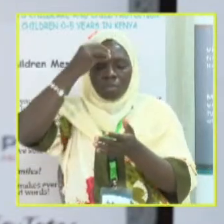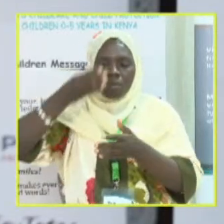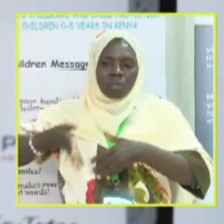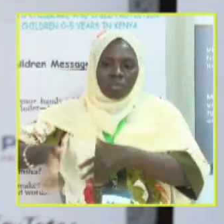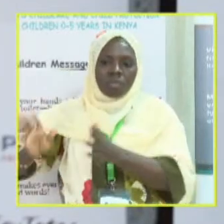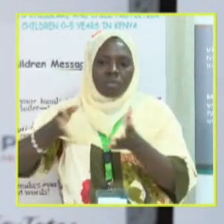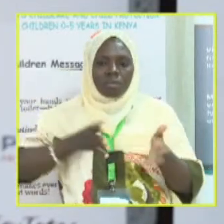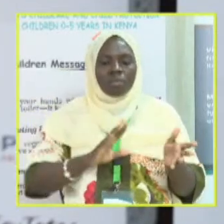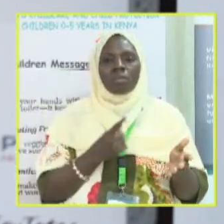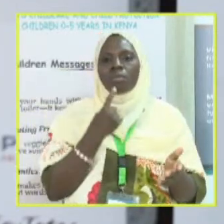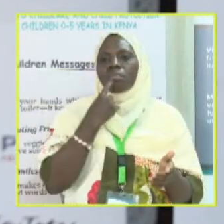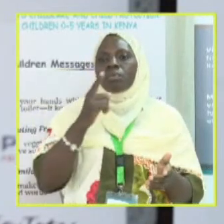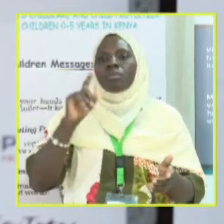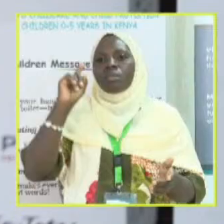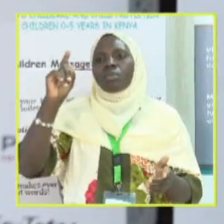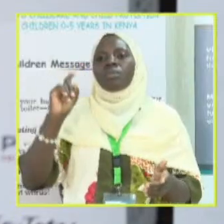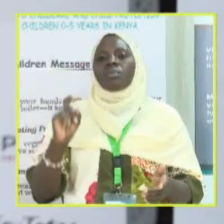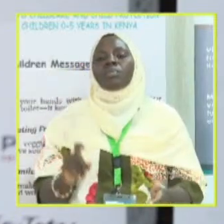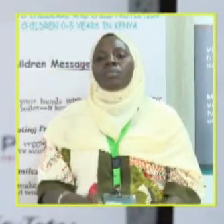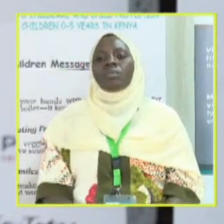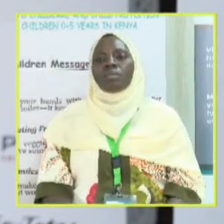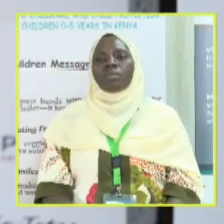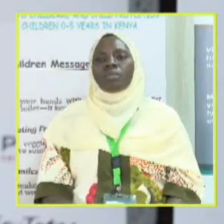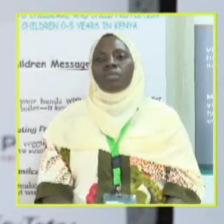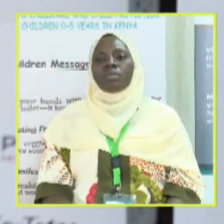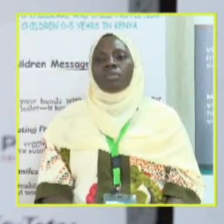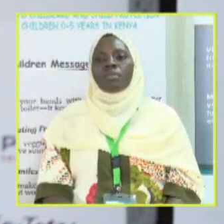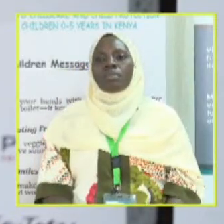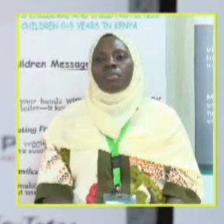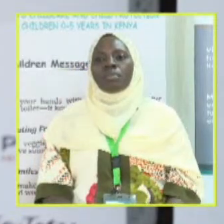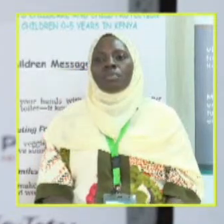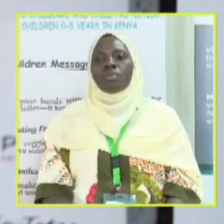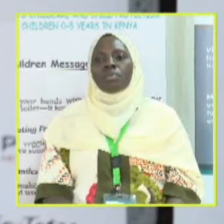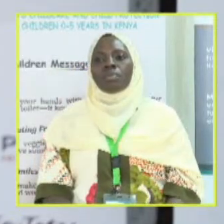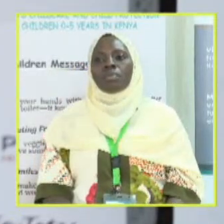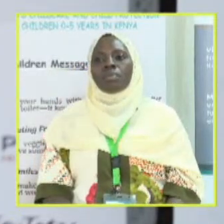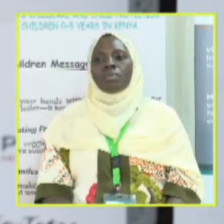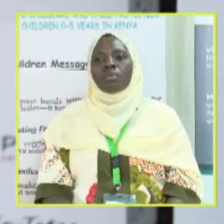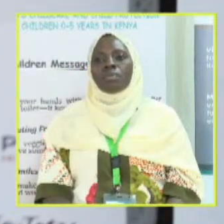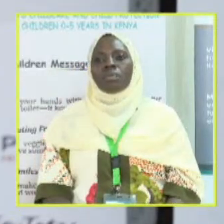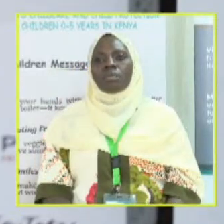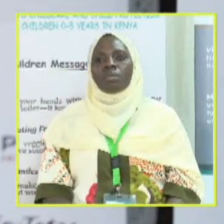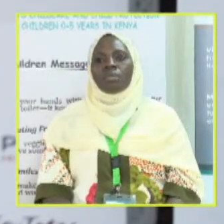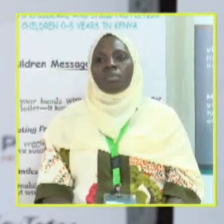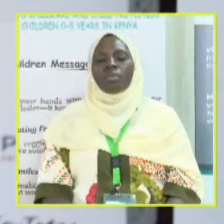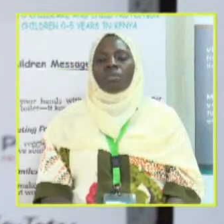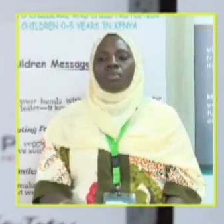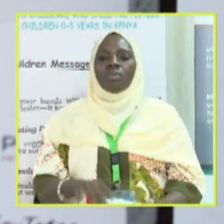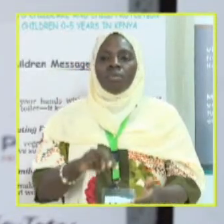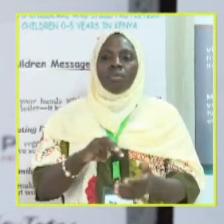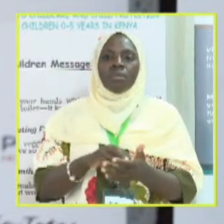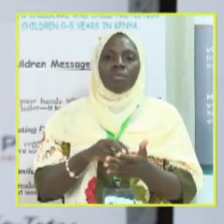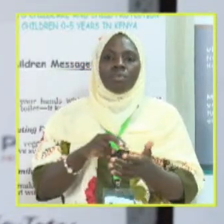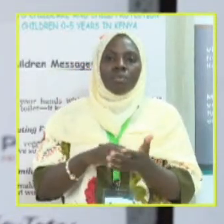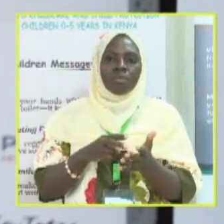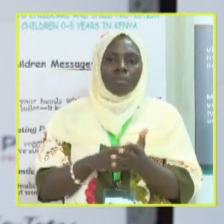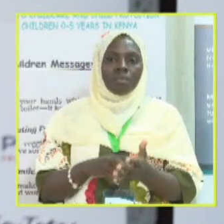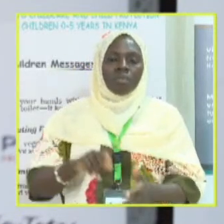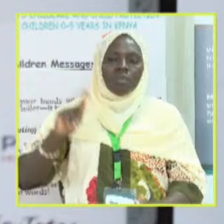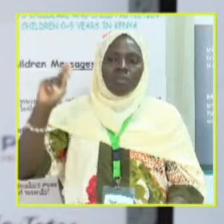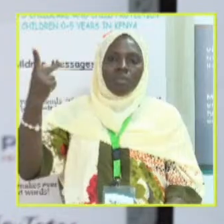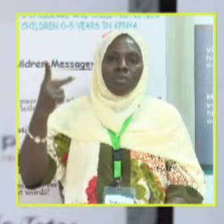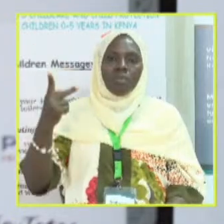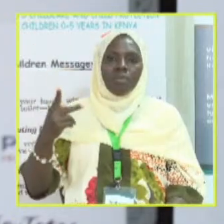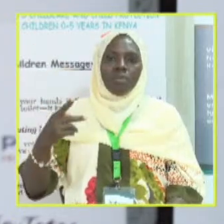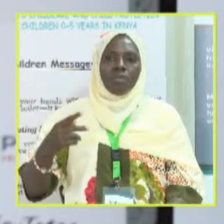100%, and that gives us to be in established, because at least we have 3 or